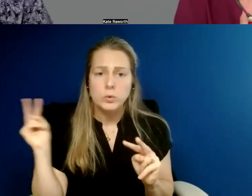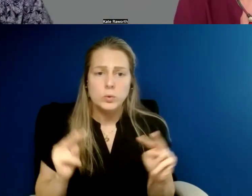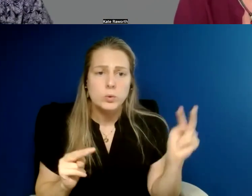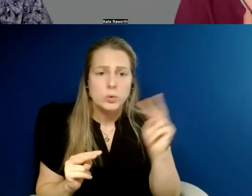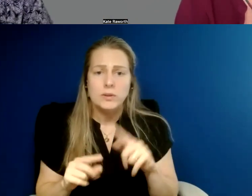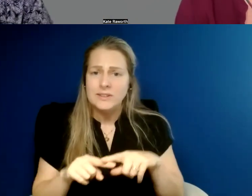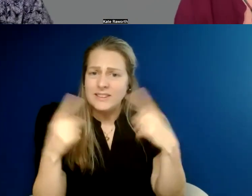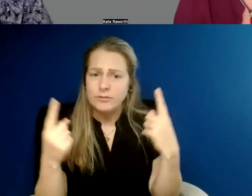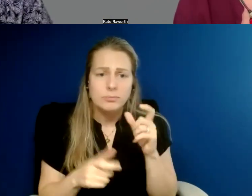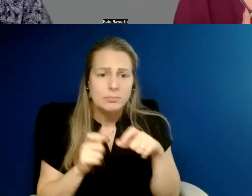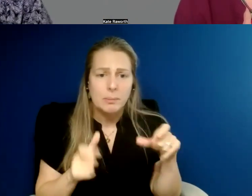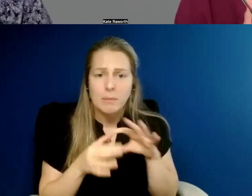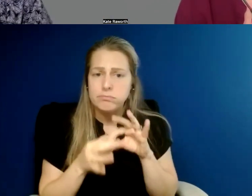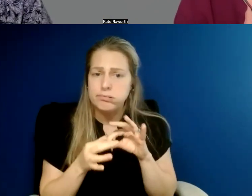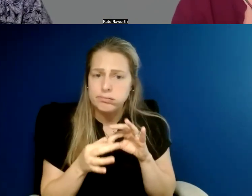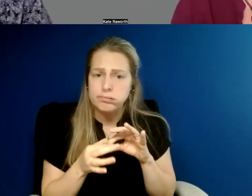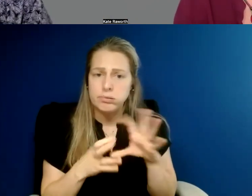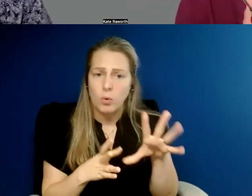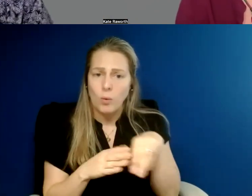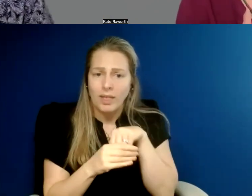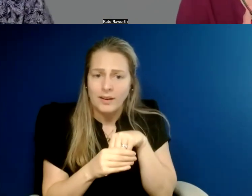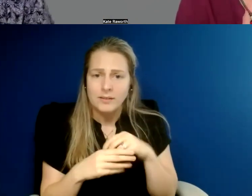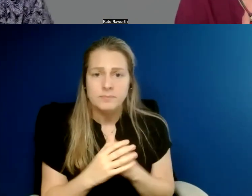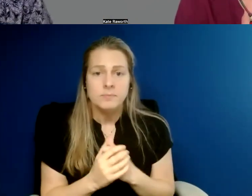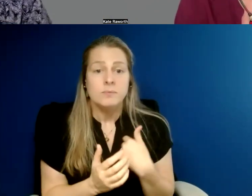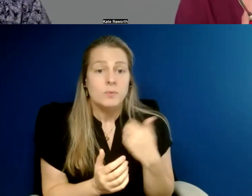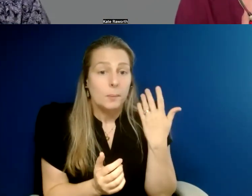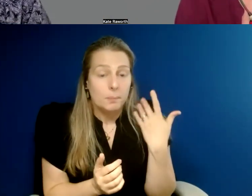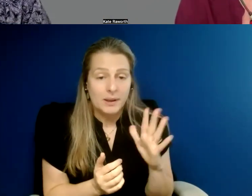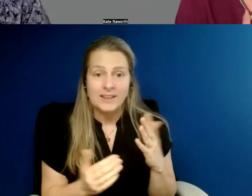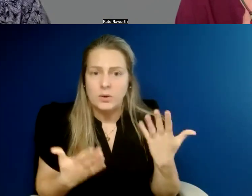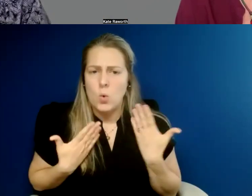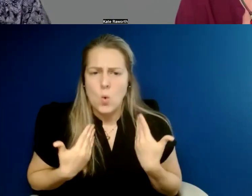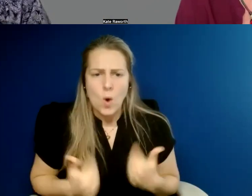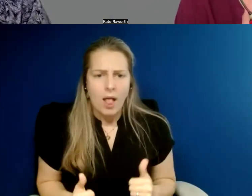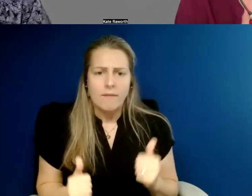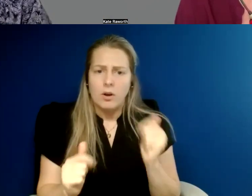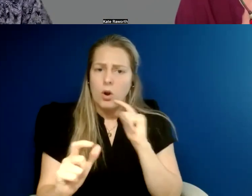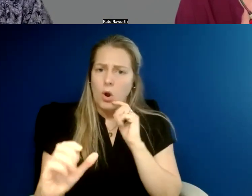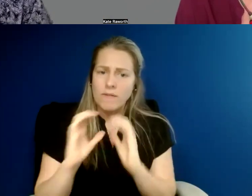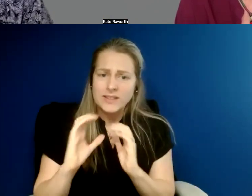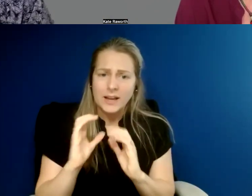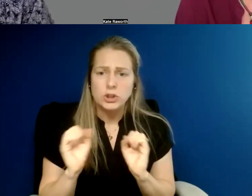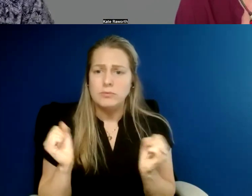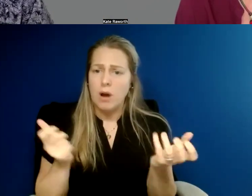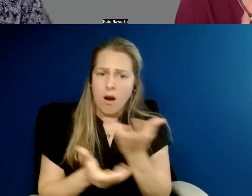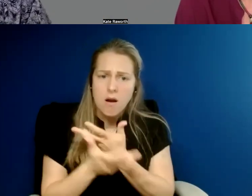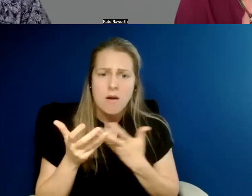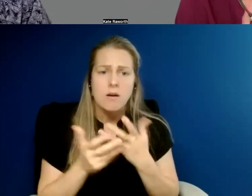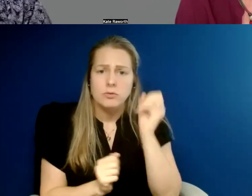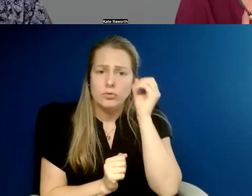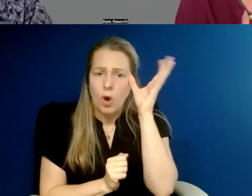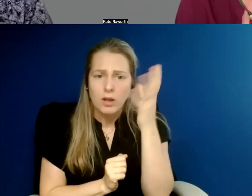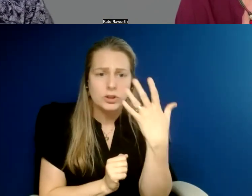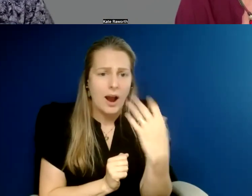from within them. But we have been in really rich conversation with people, knowledge holders from a